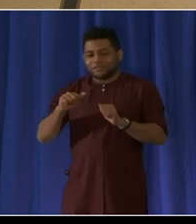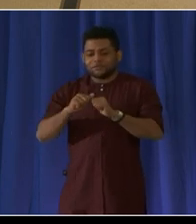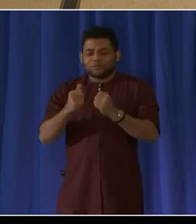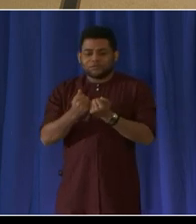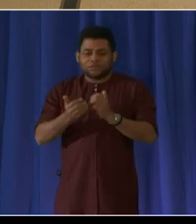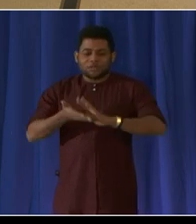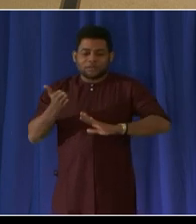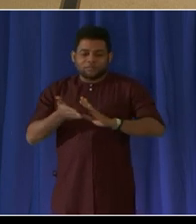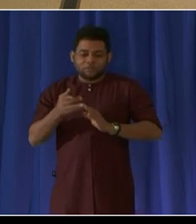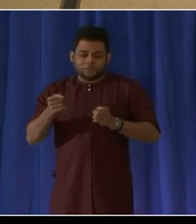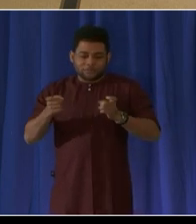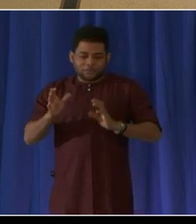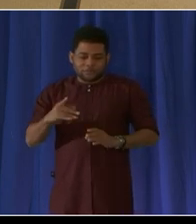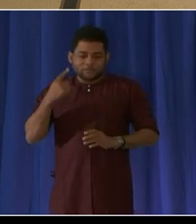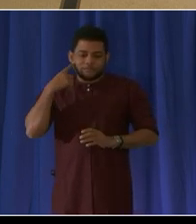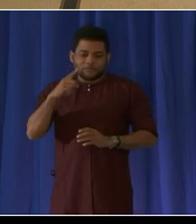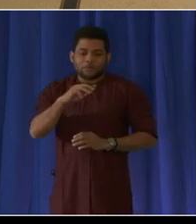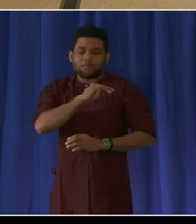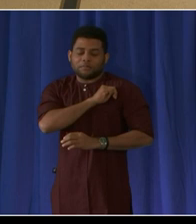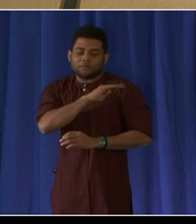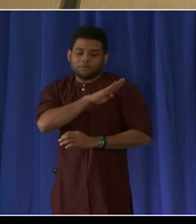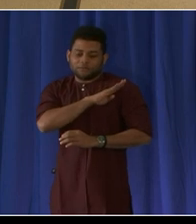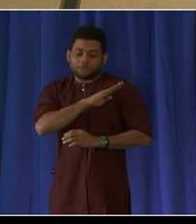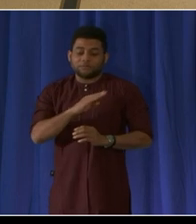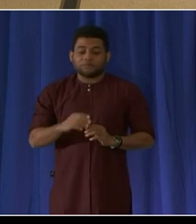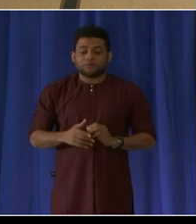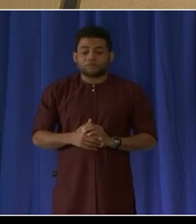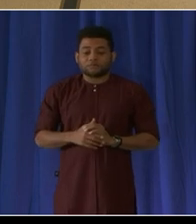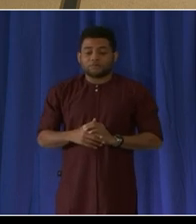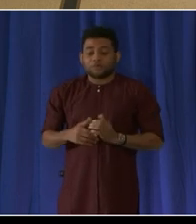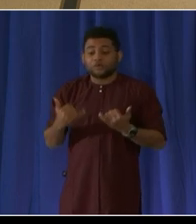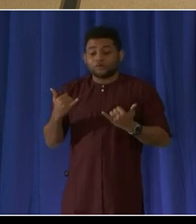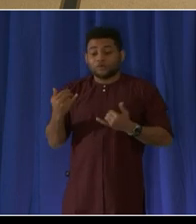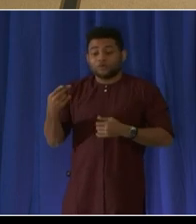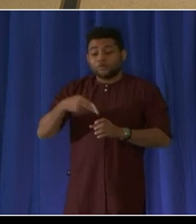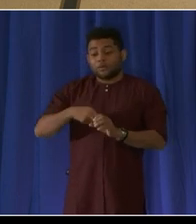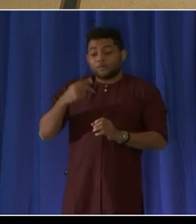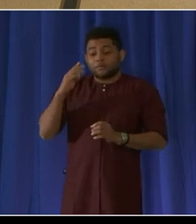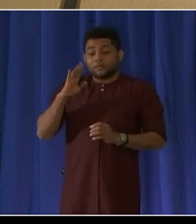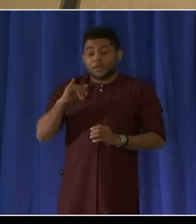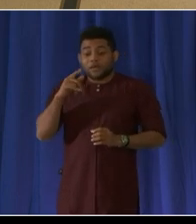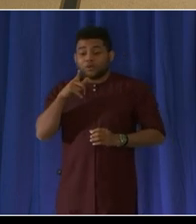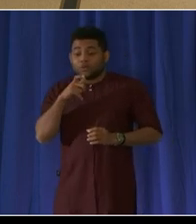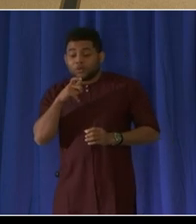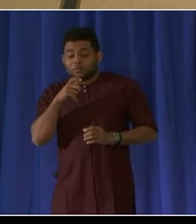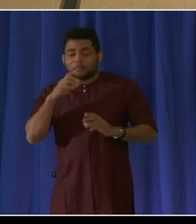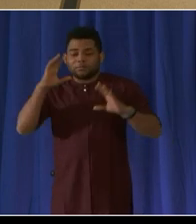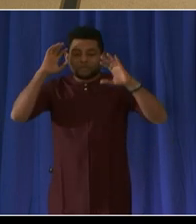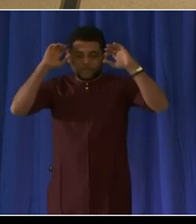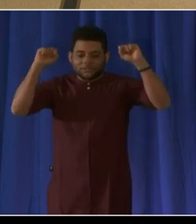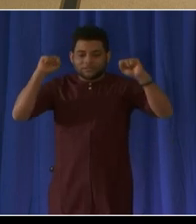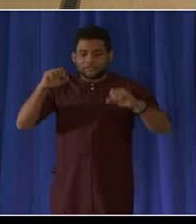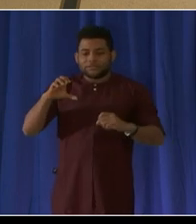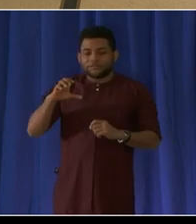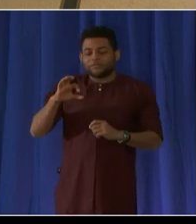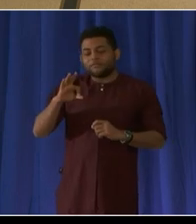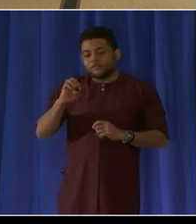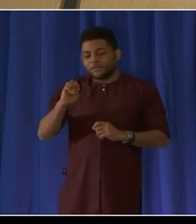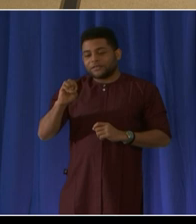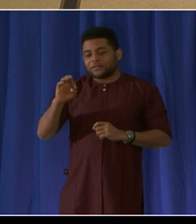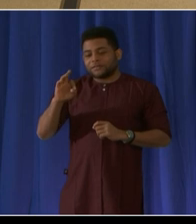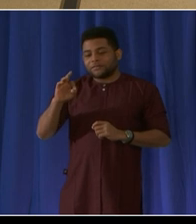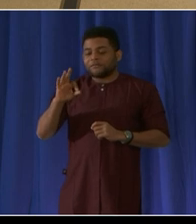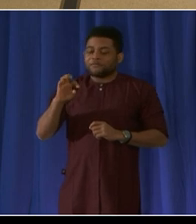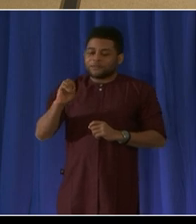Executive Office of Mayor Muriel Bowser. Today, we are once again joined by Chancellor of DC Public Schools, Dr. Louis